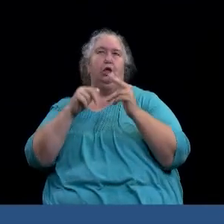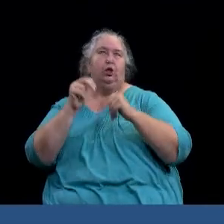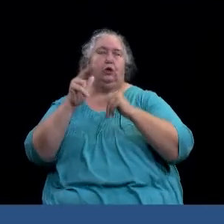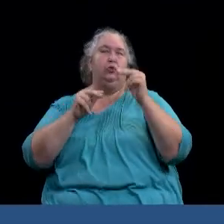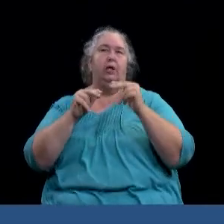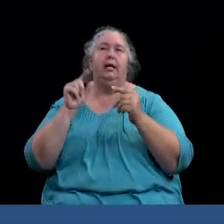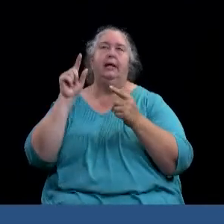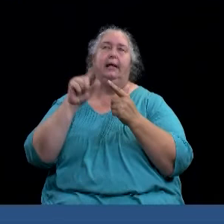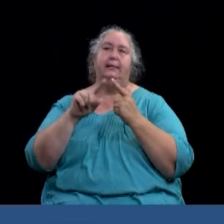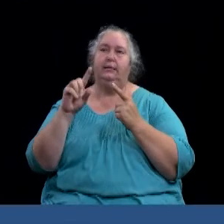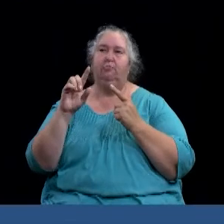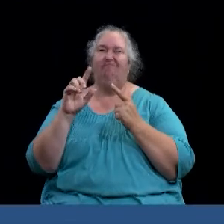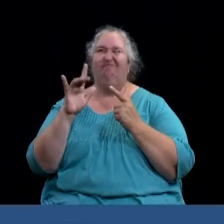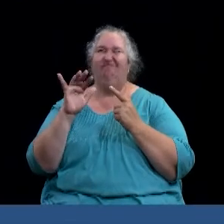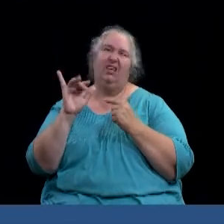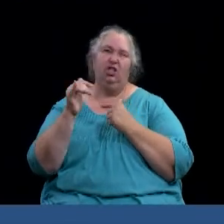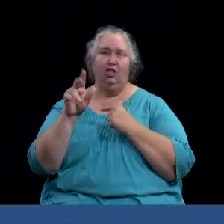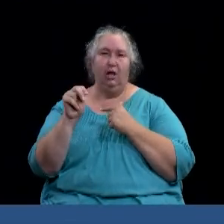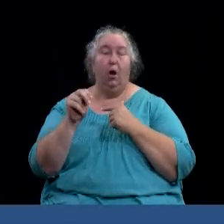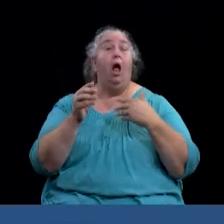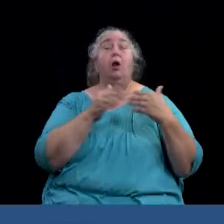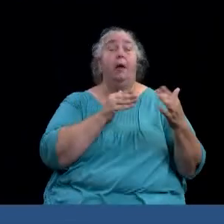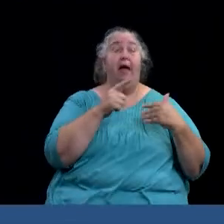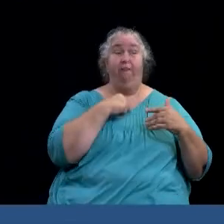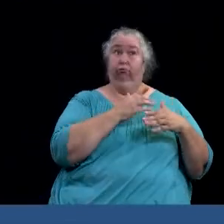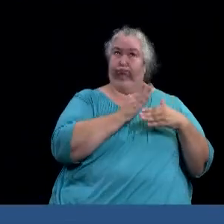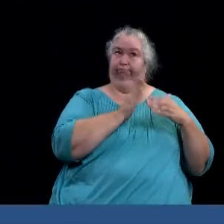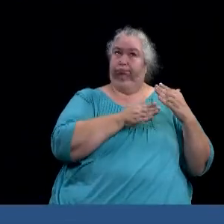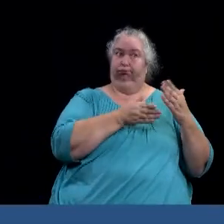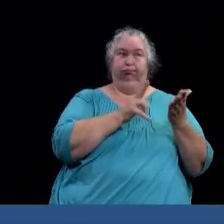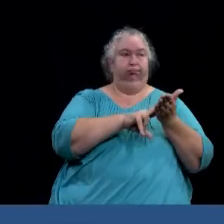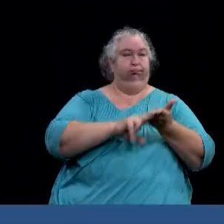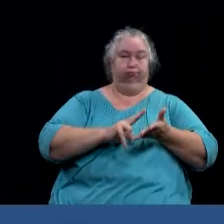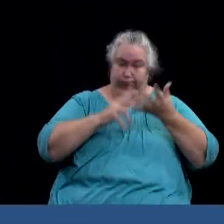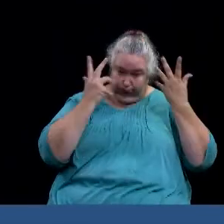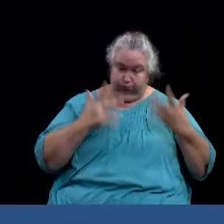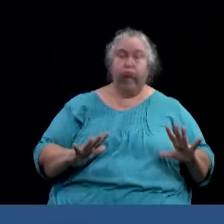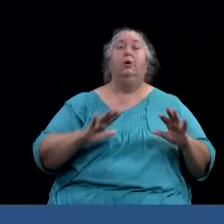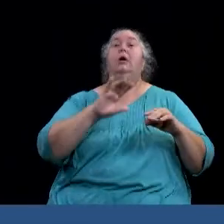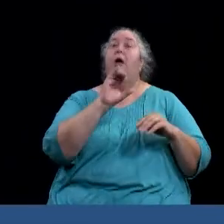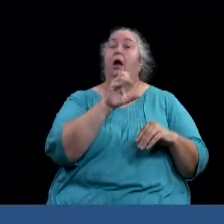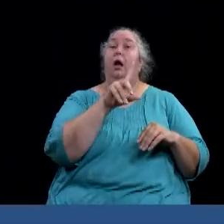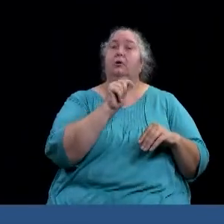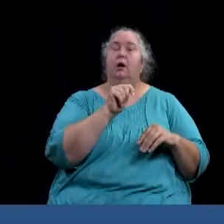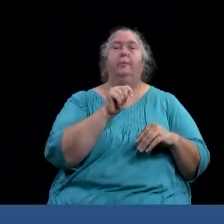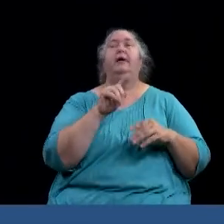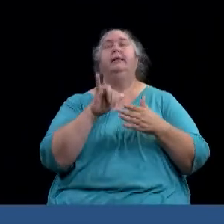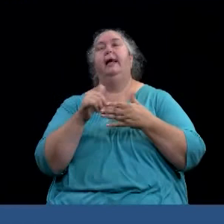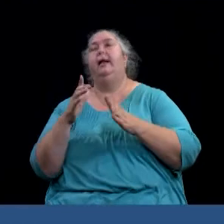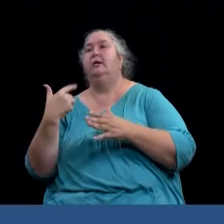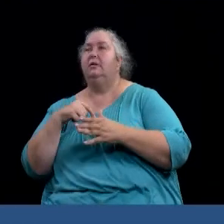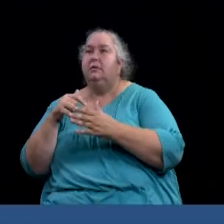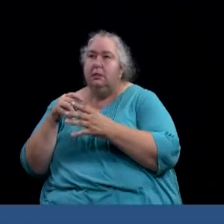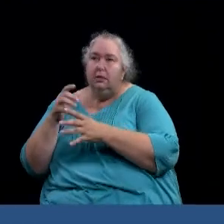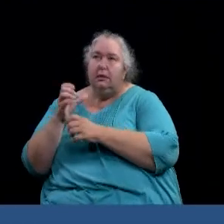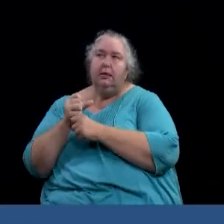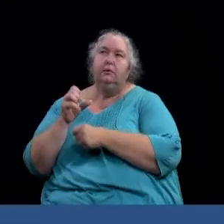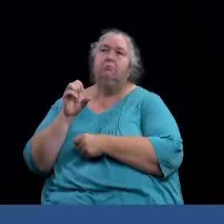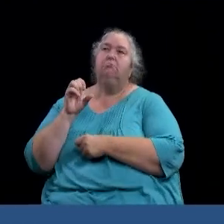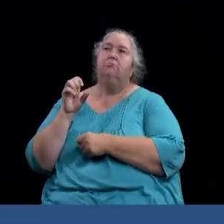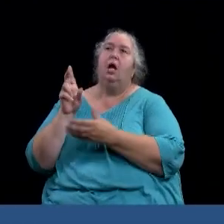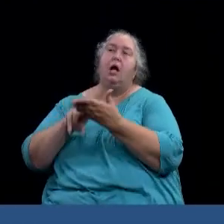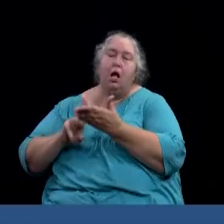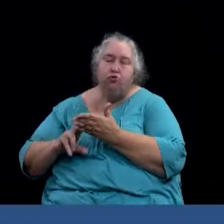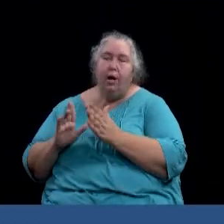general contractor to firm up subcontractors under the contractor, deal with them, order supplies, and so forth.